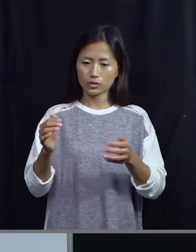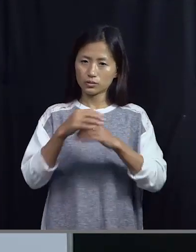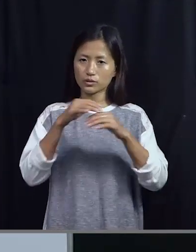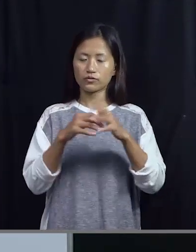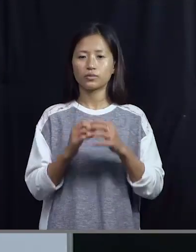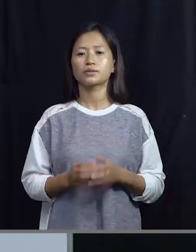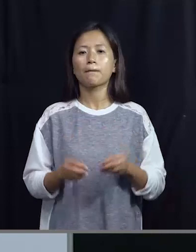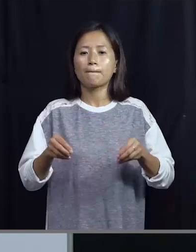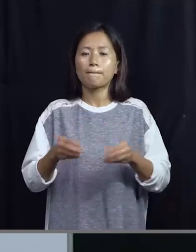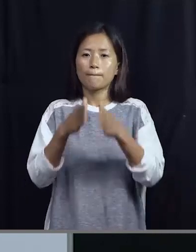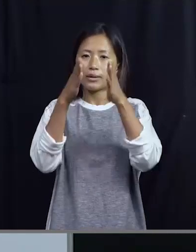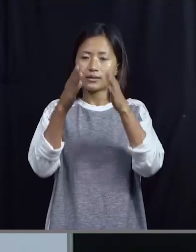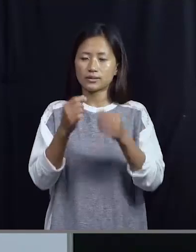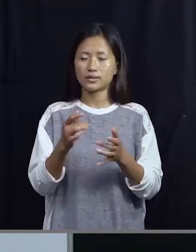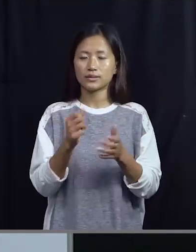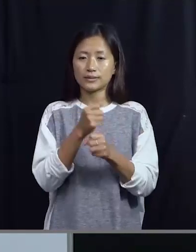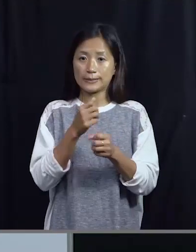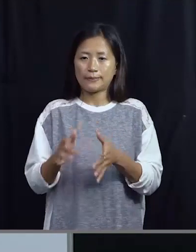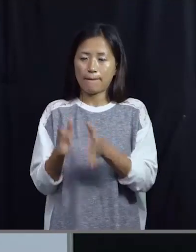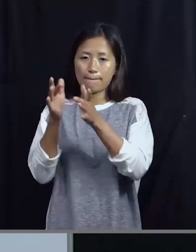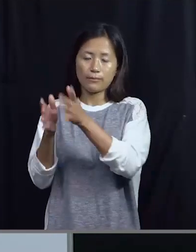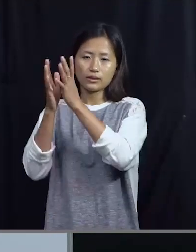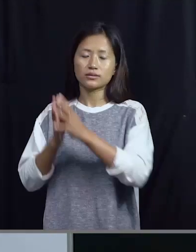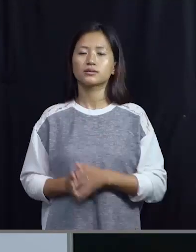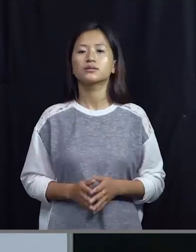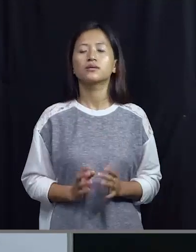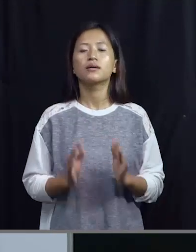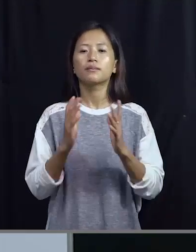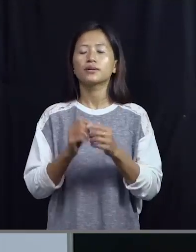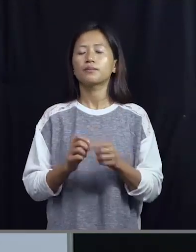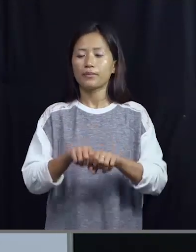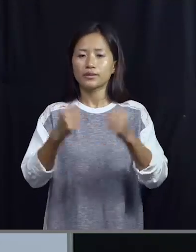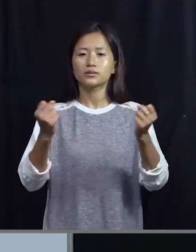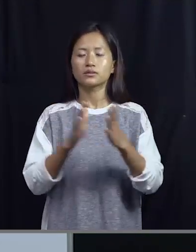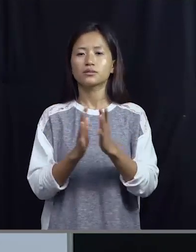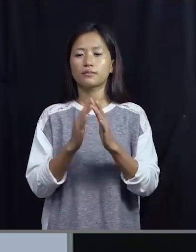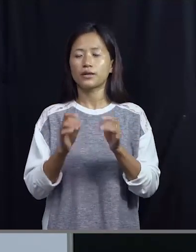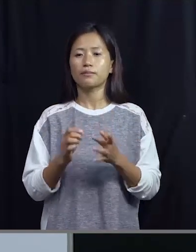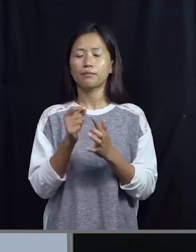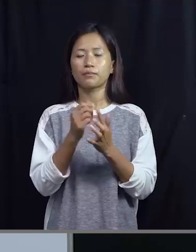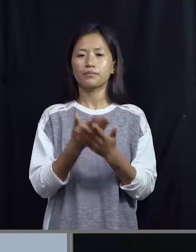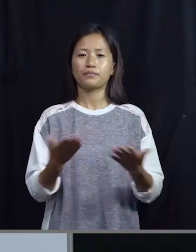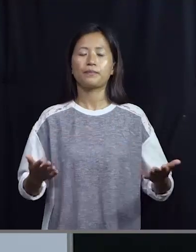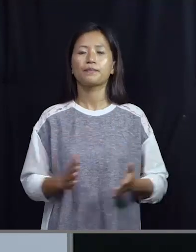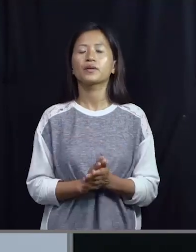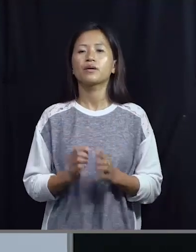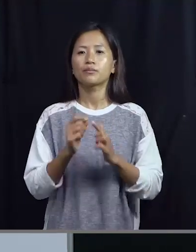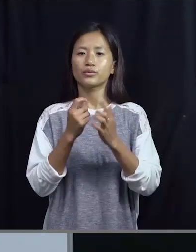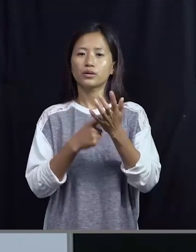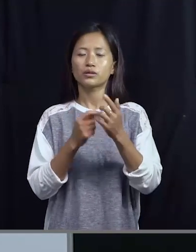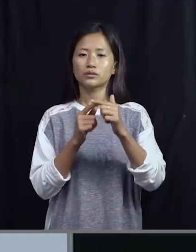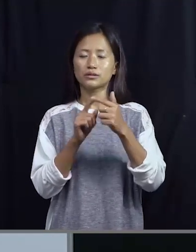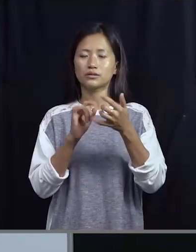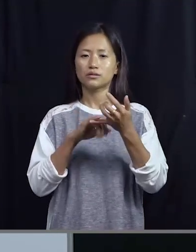about chlorophyll. So that means they are breaking down the plant product. The second one is protease. Protease means it